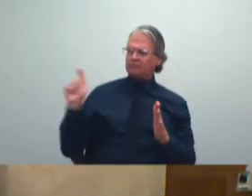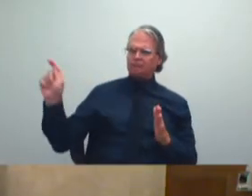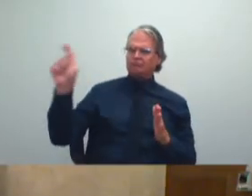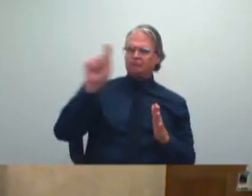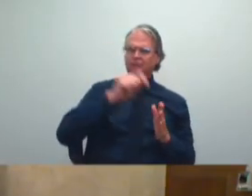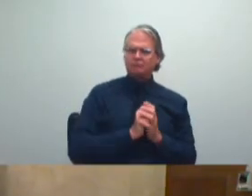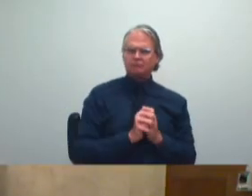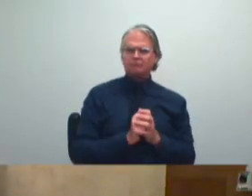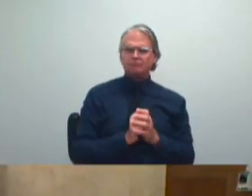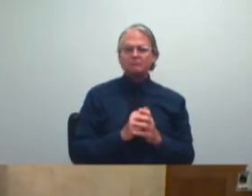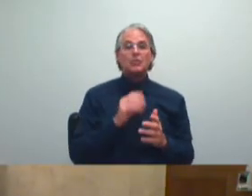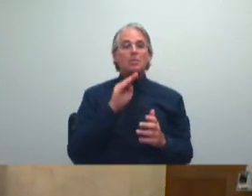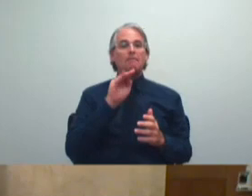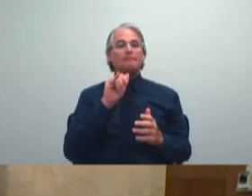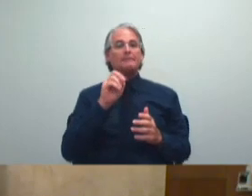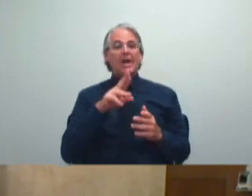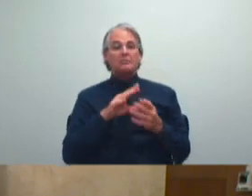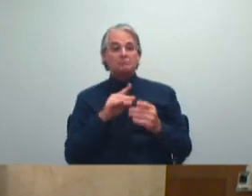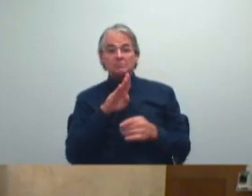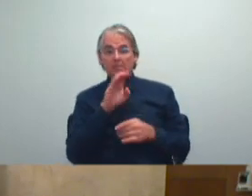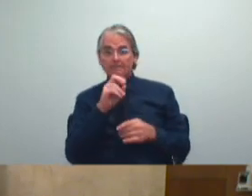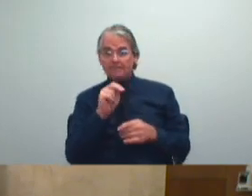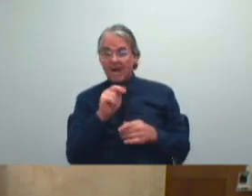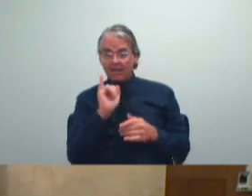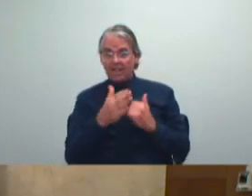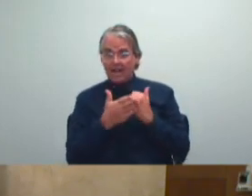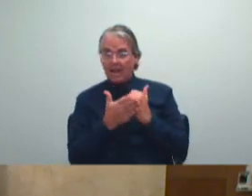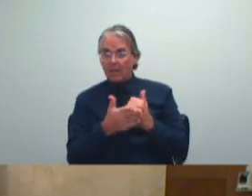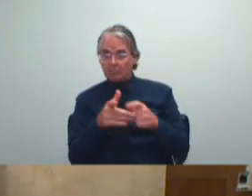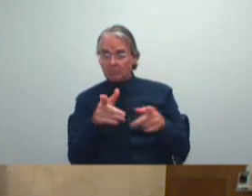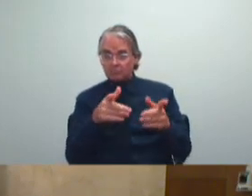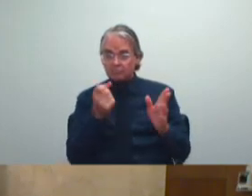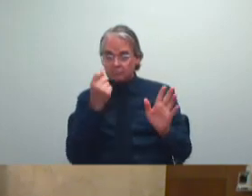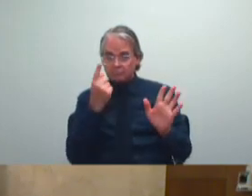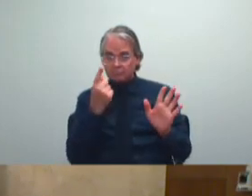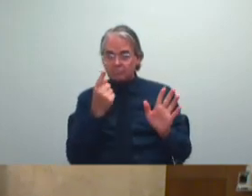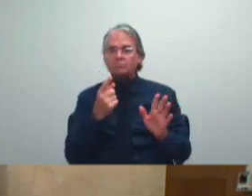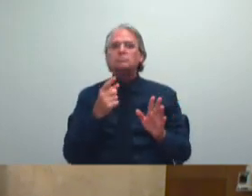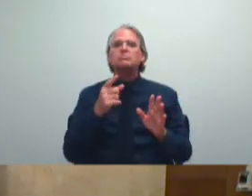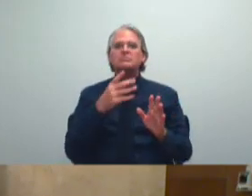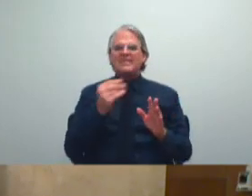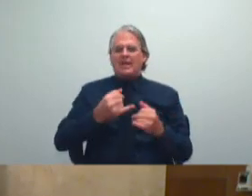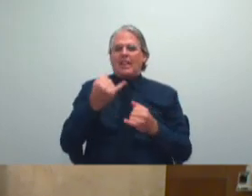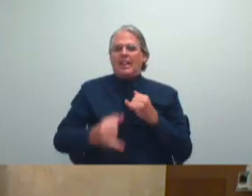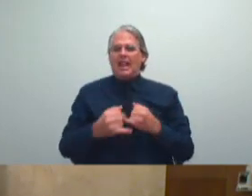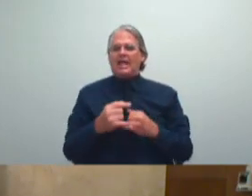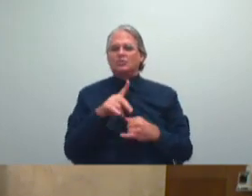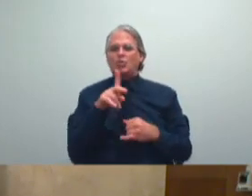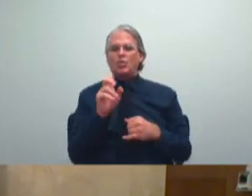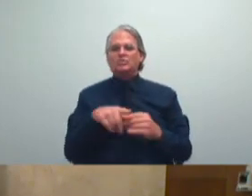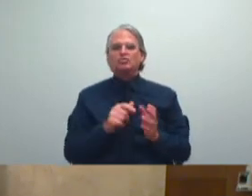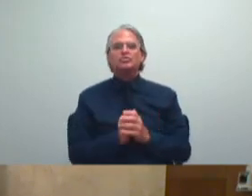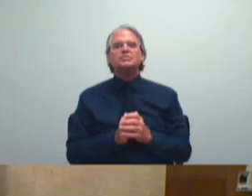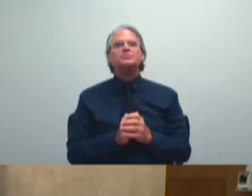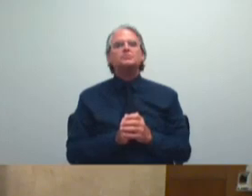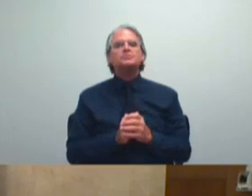help you? Yes, very much. And then hopefully this last one's real quick too. Has there been any interest